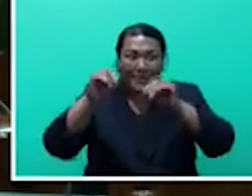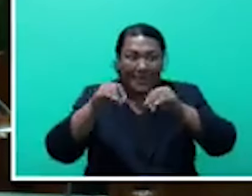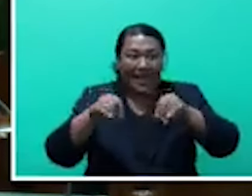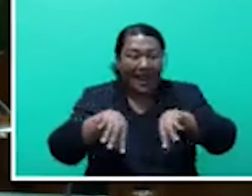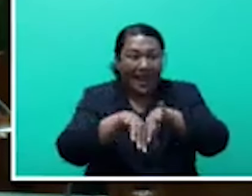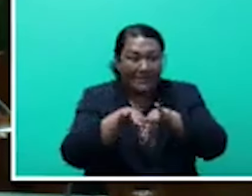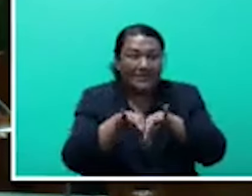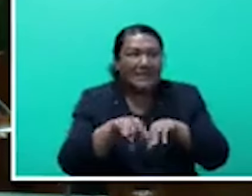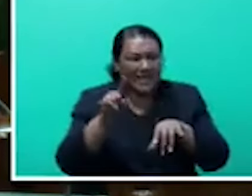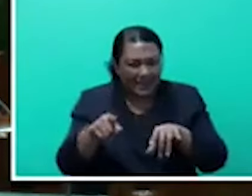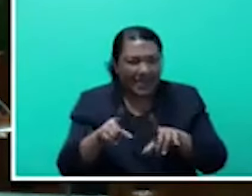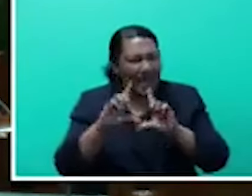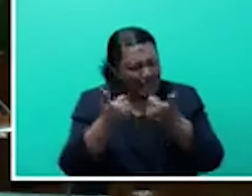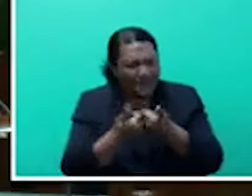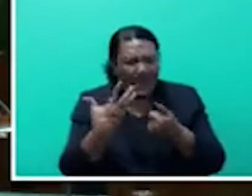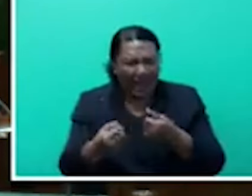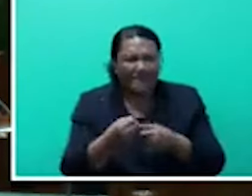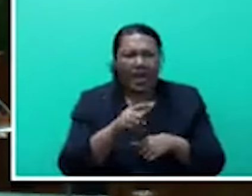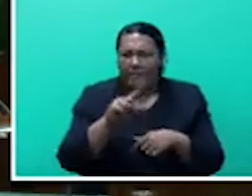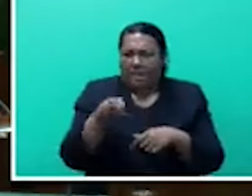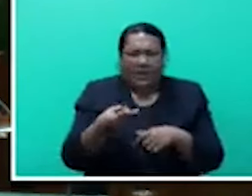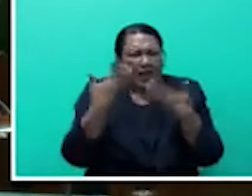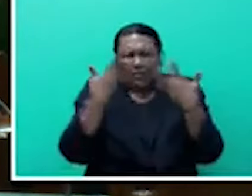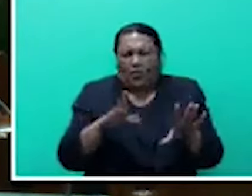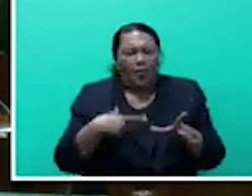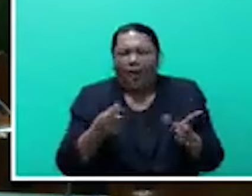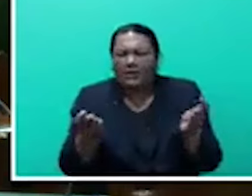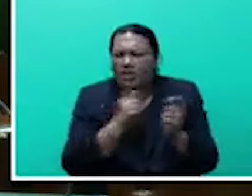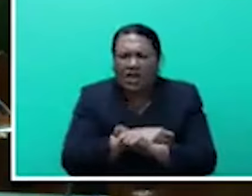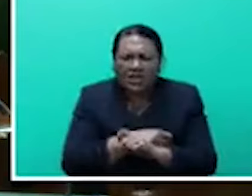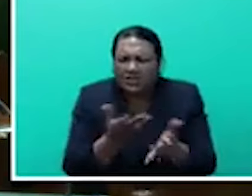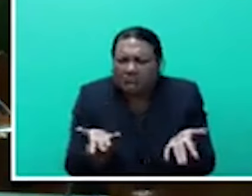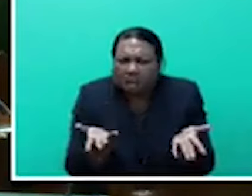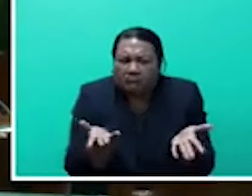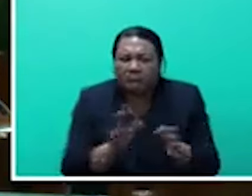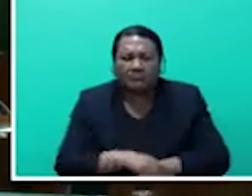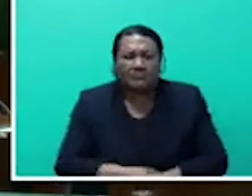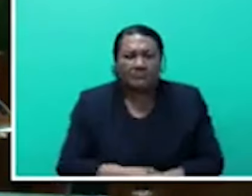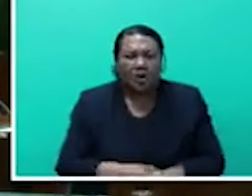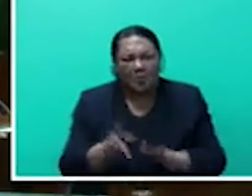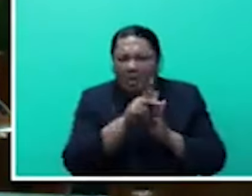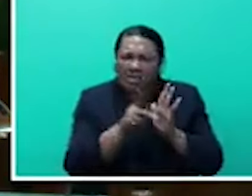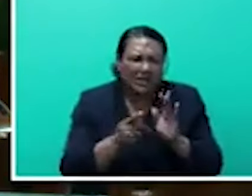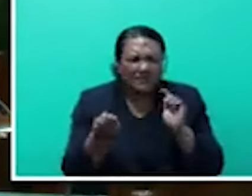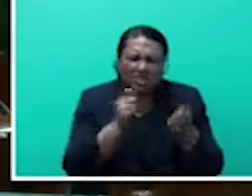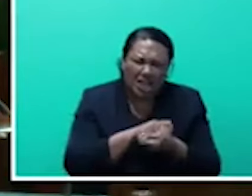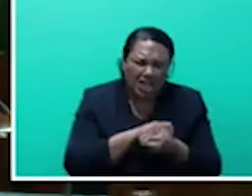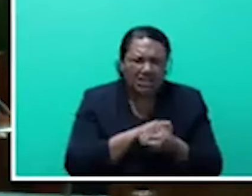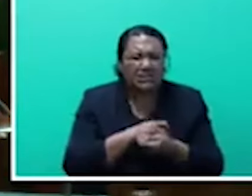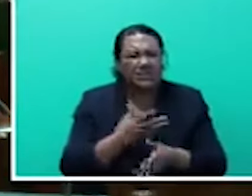This agreement was there, but I don't know, sir, what has changed, or I don't know, the policies have changed that this has